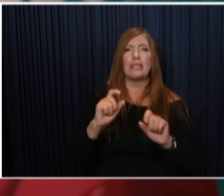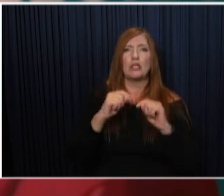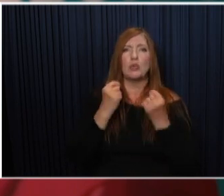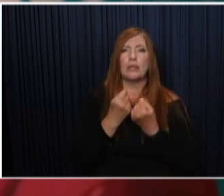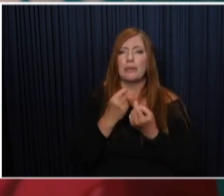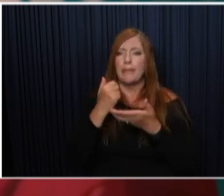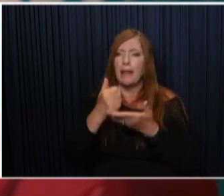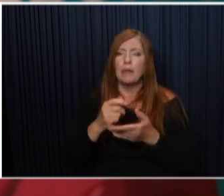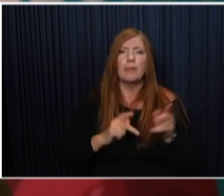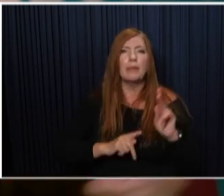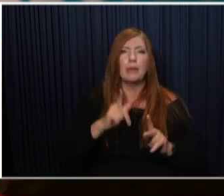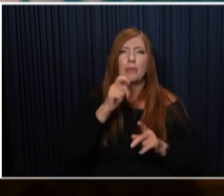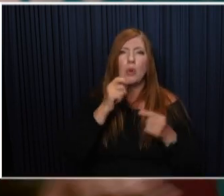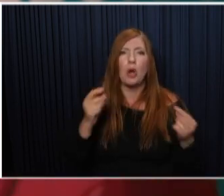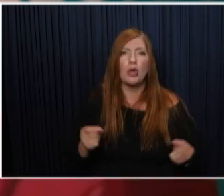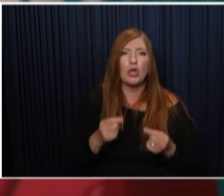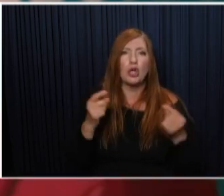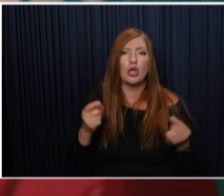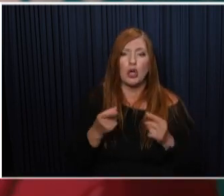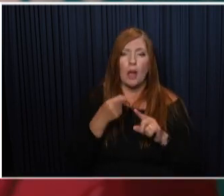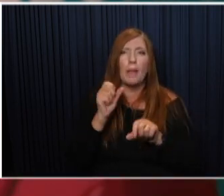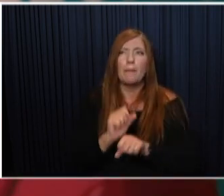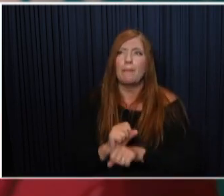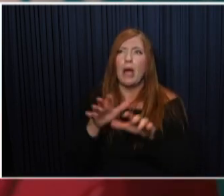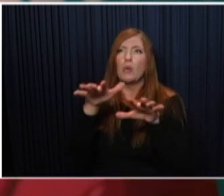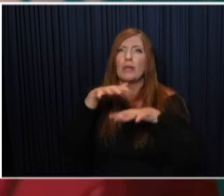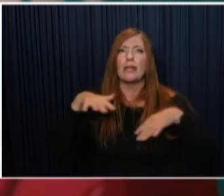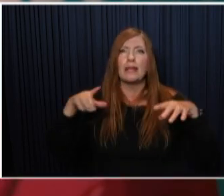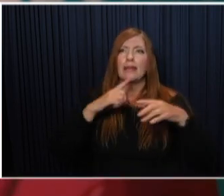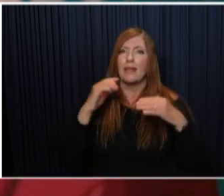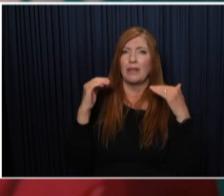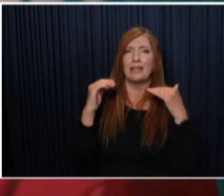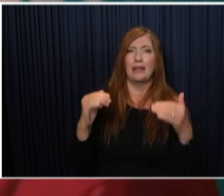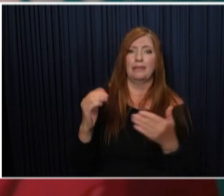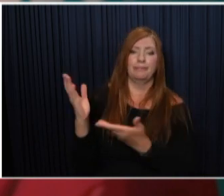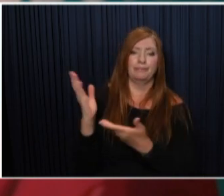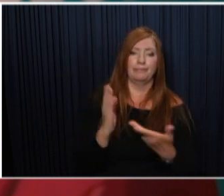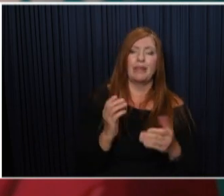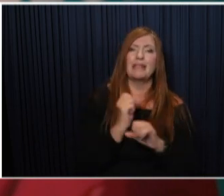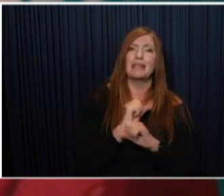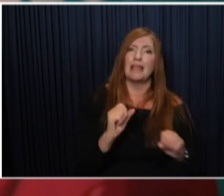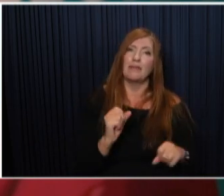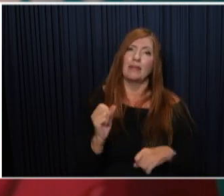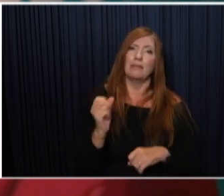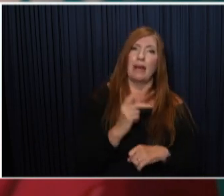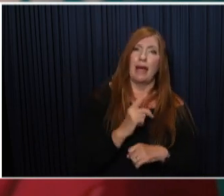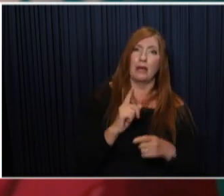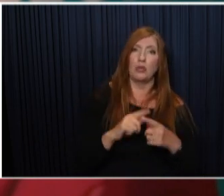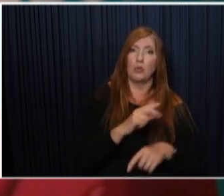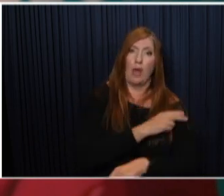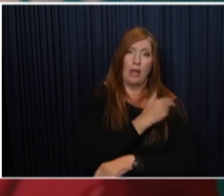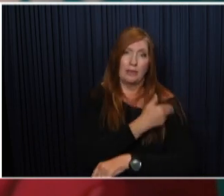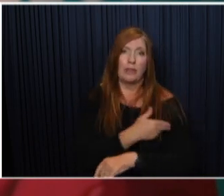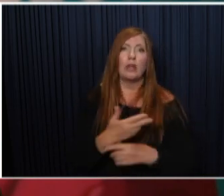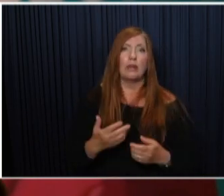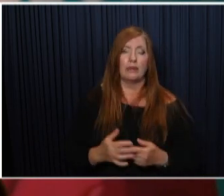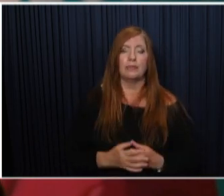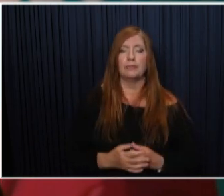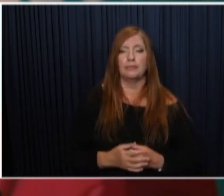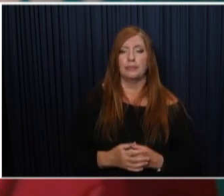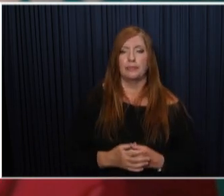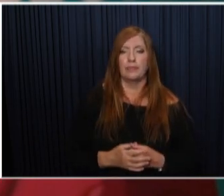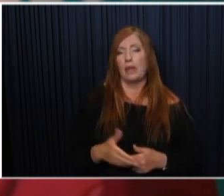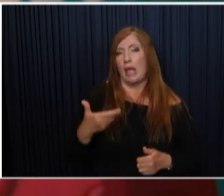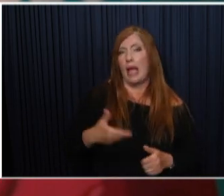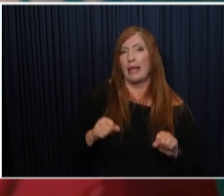are hurt out in the field and getting them safely back to the hospitals. I